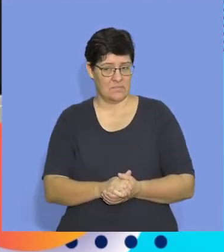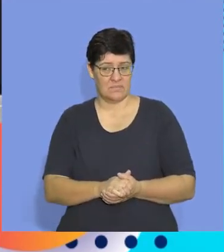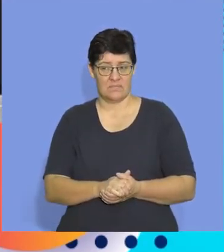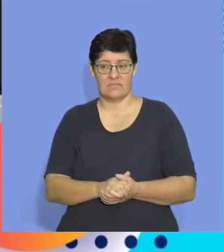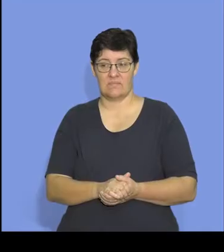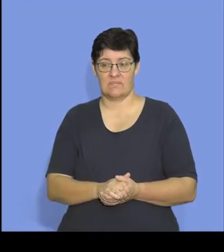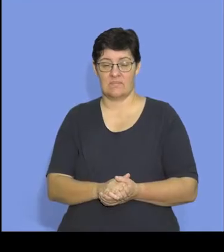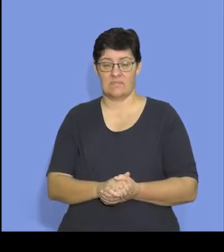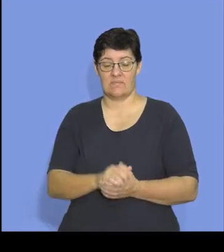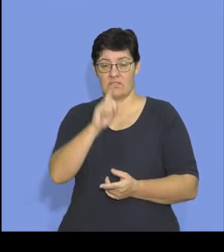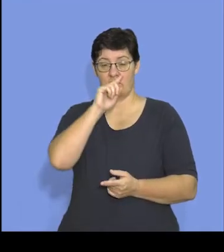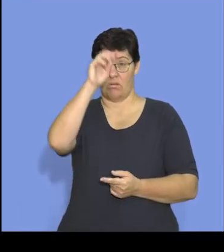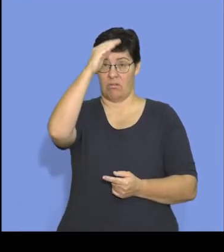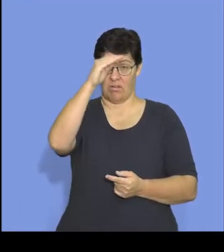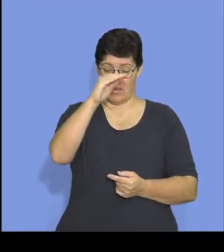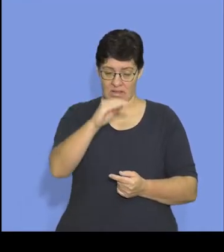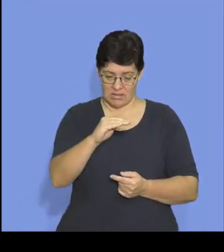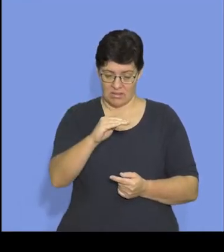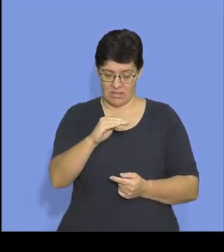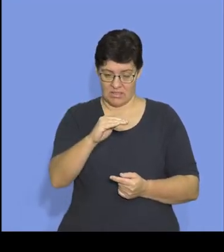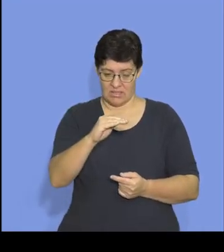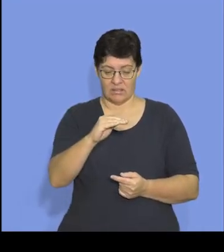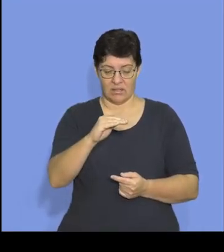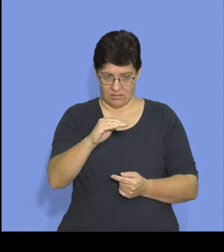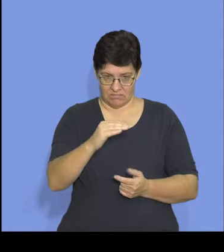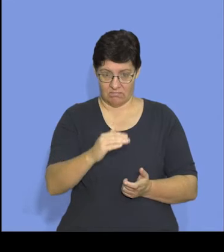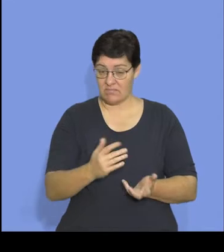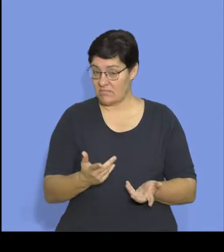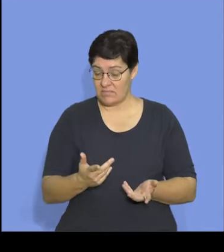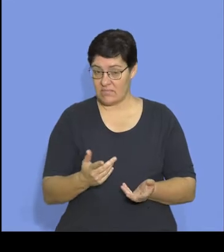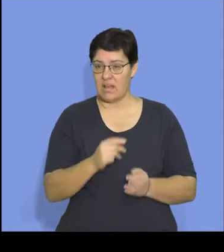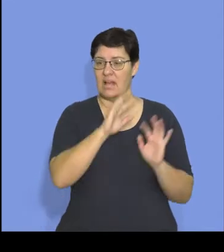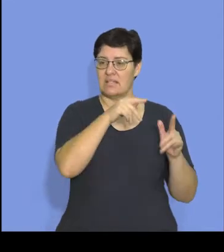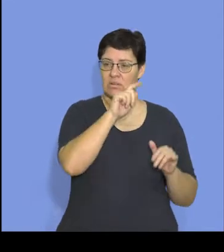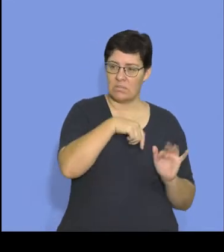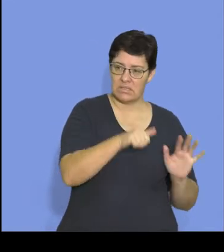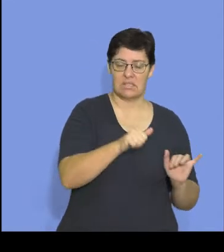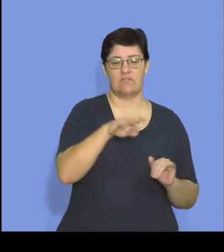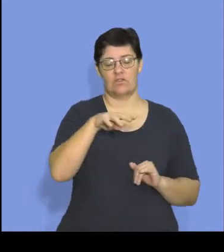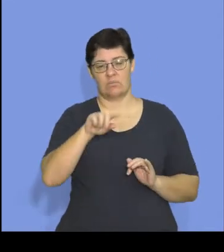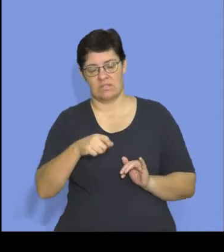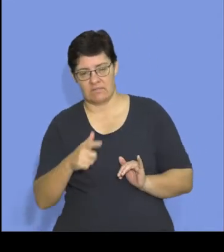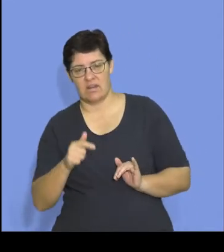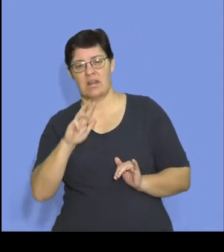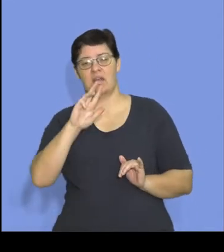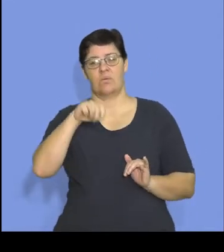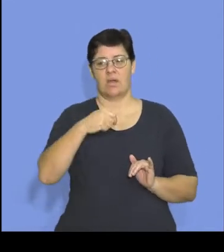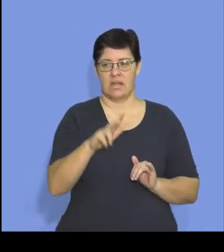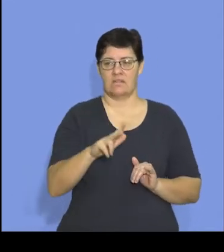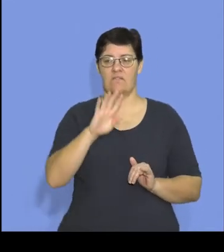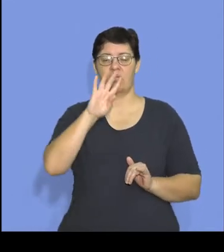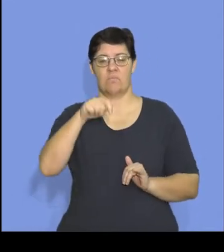look at the trends, okay, it went 19,6, 14,7, 9,8,